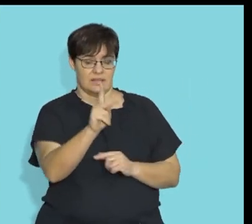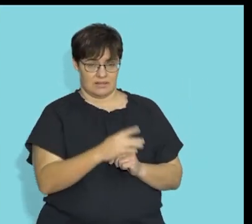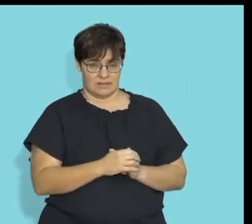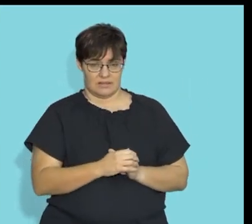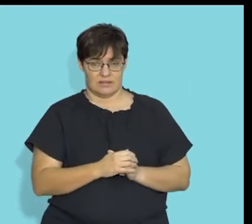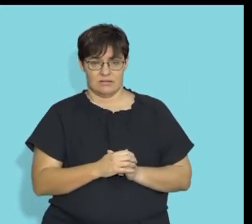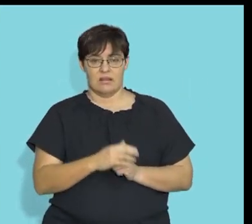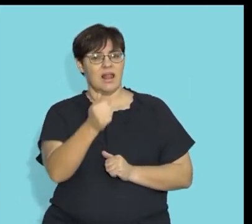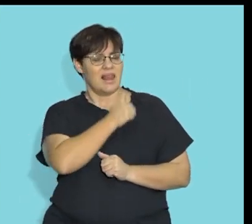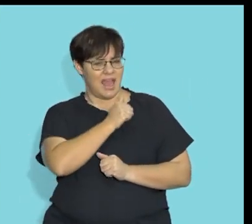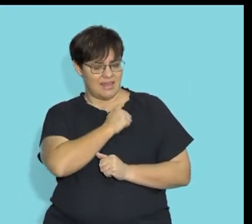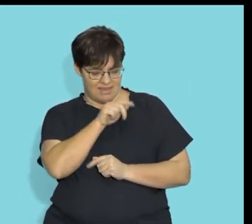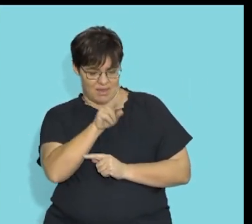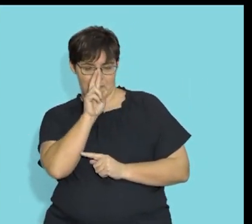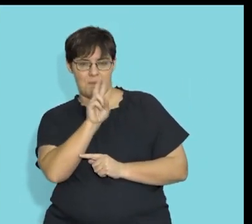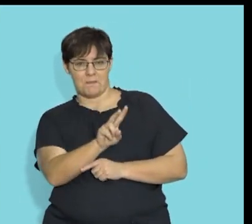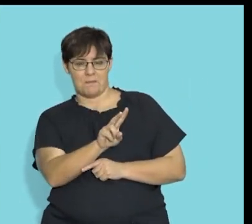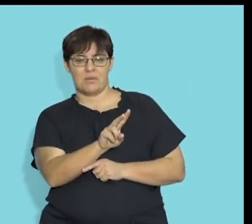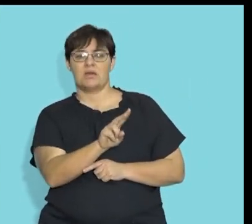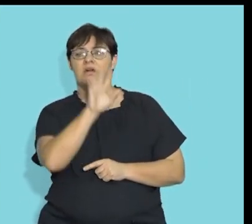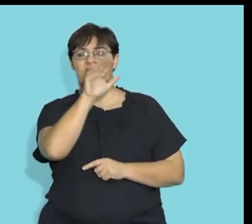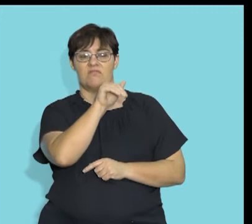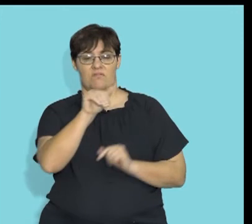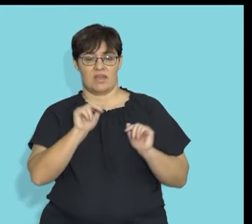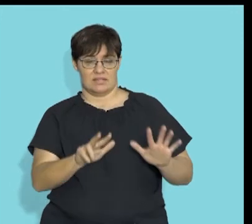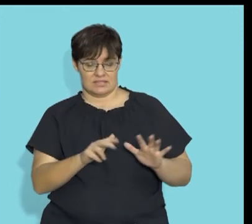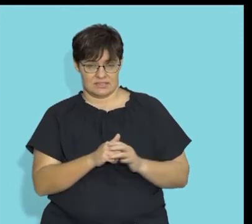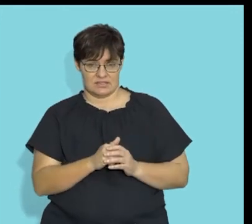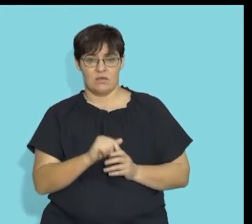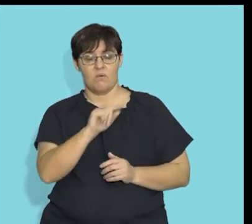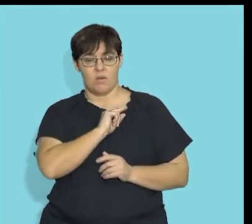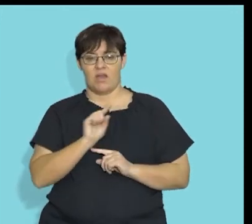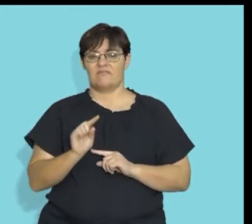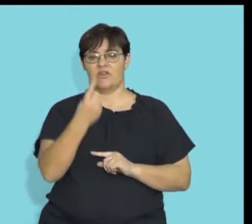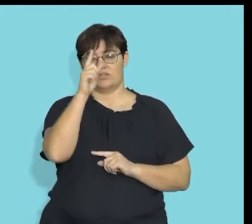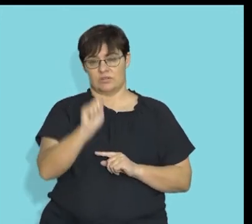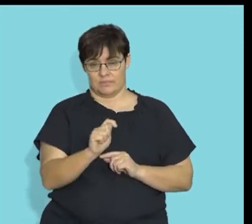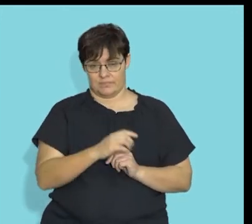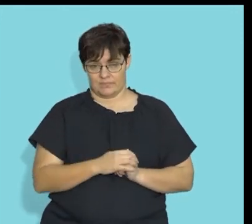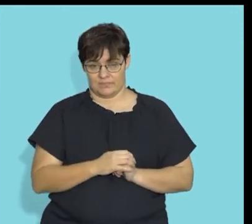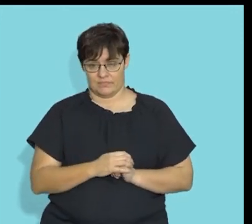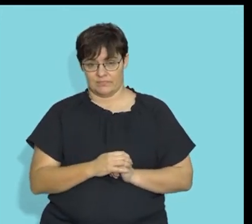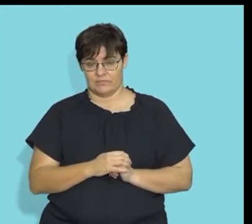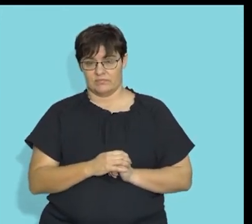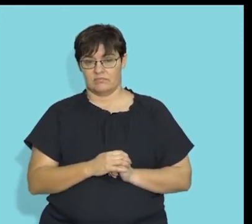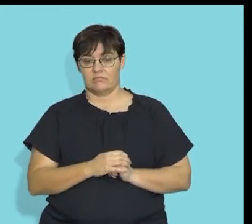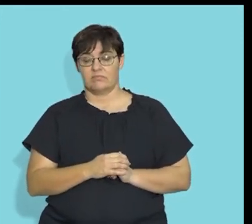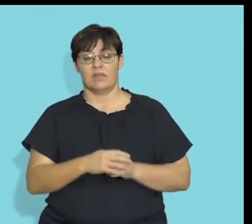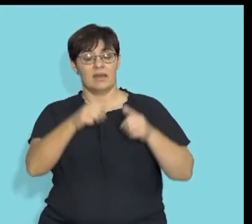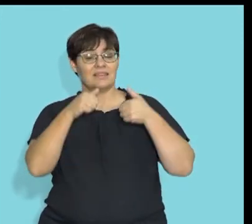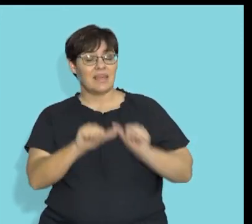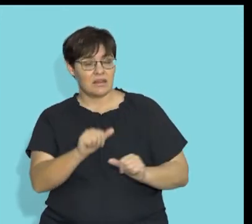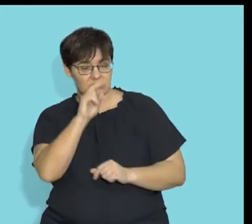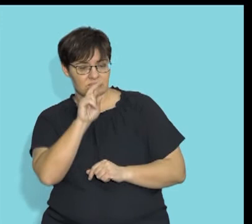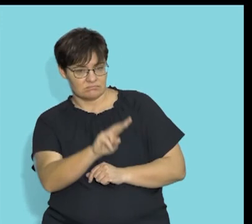solve for k. Luckily, I can see that a will be 5 over 8 because it is the first term.